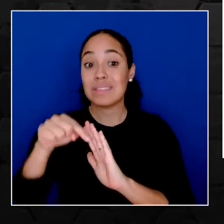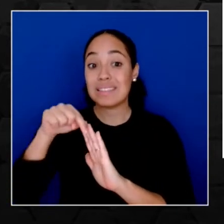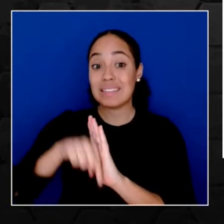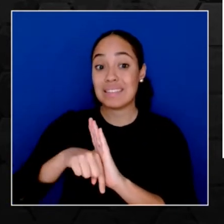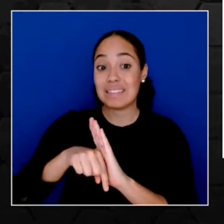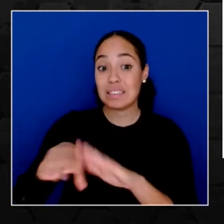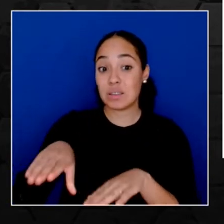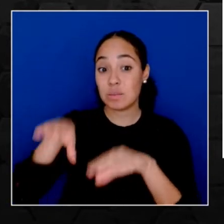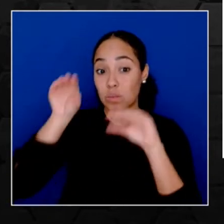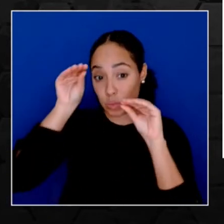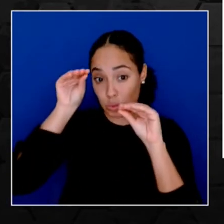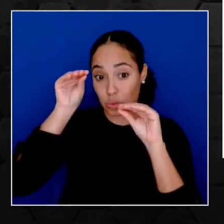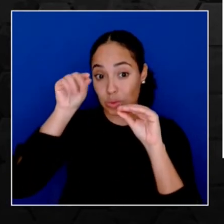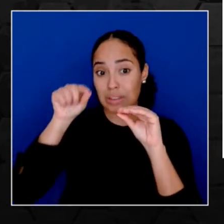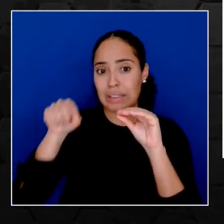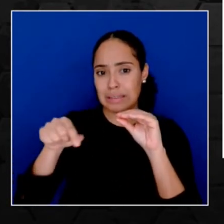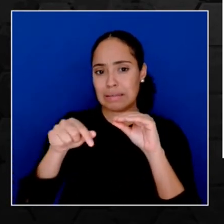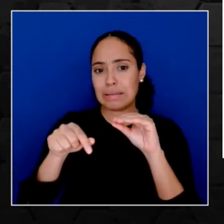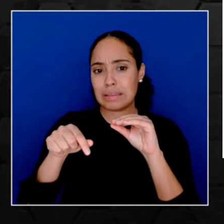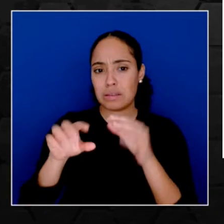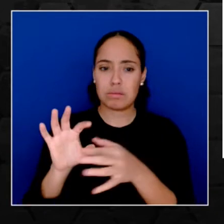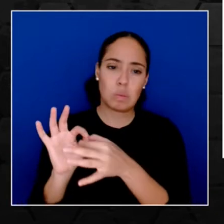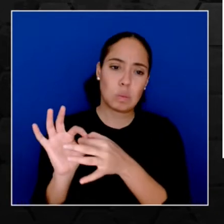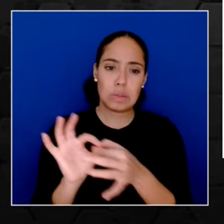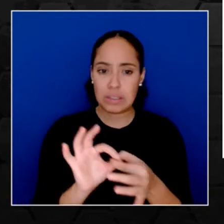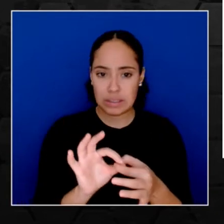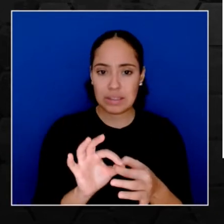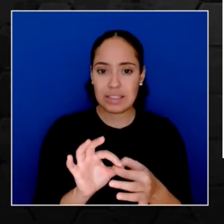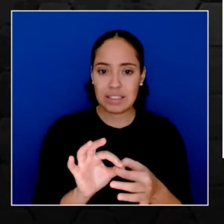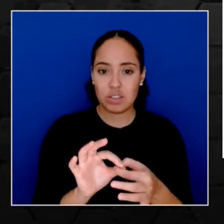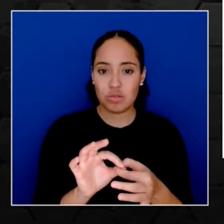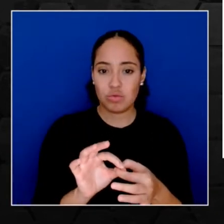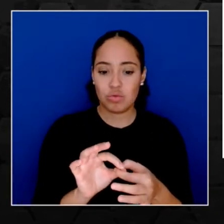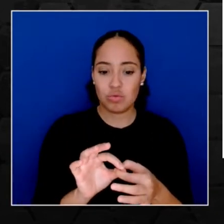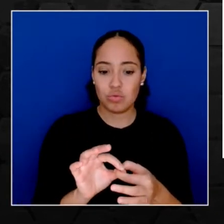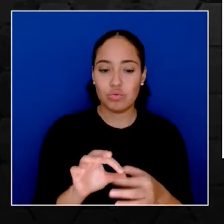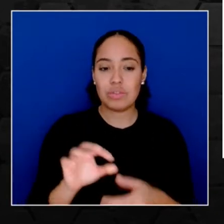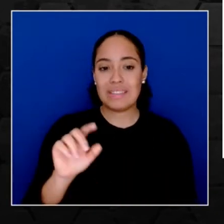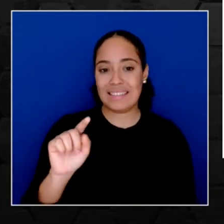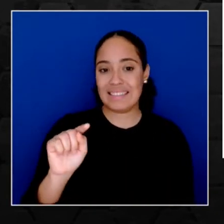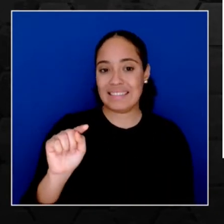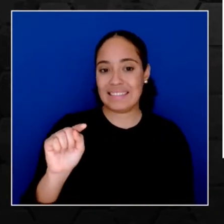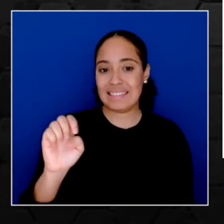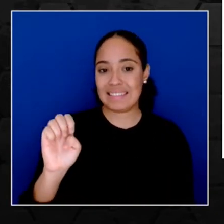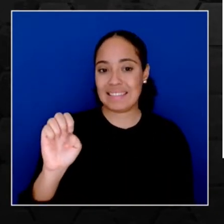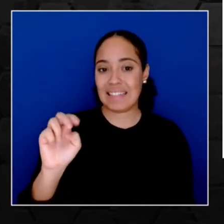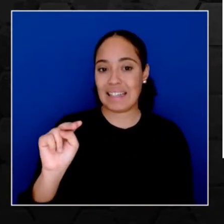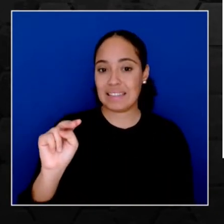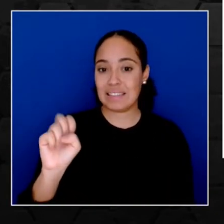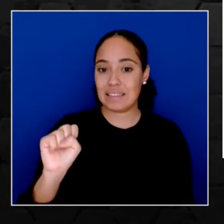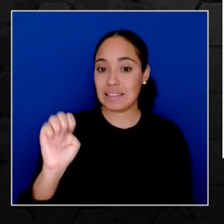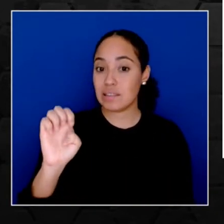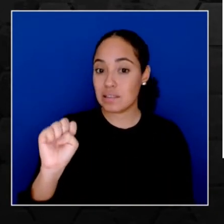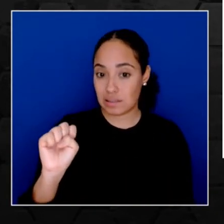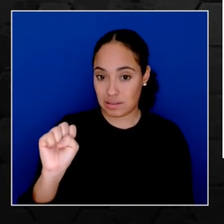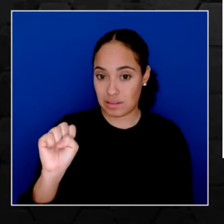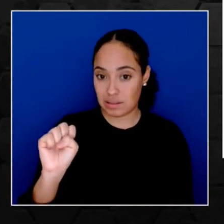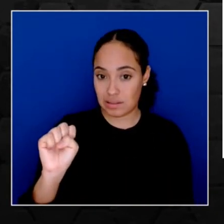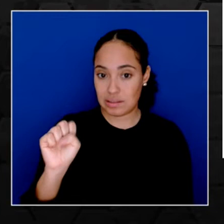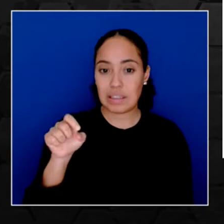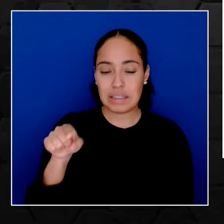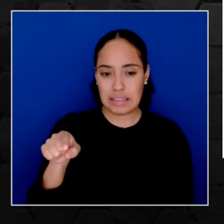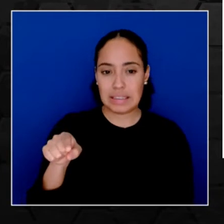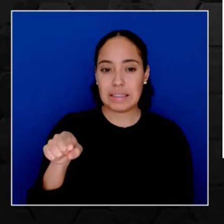under tensors. Tensors are talking about, it's just a upgrade version of vectors. Vector is a 2-dimension, so tensor is a 3-dimension.